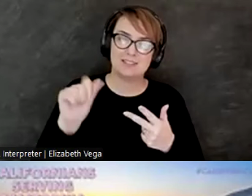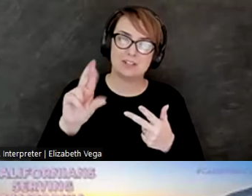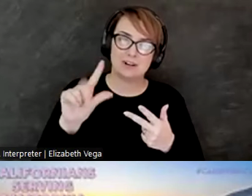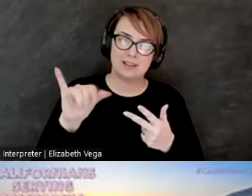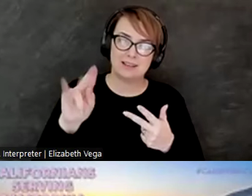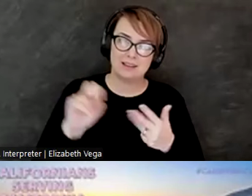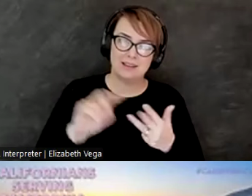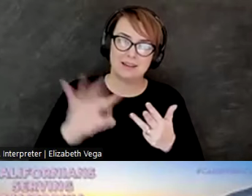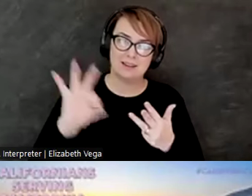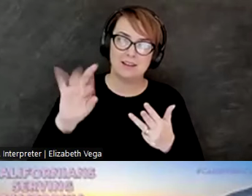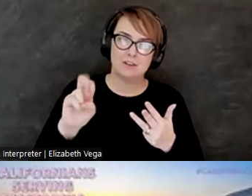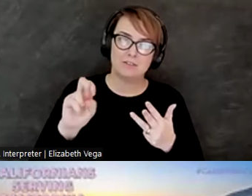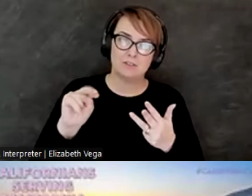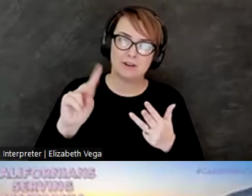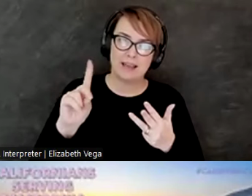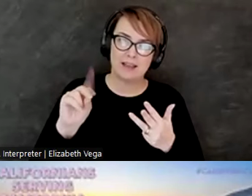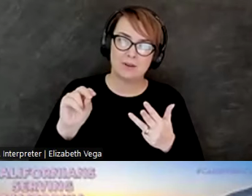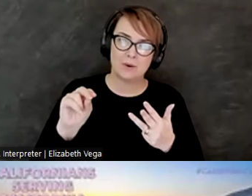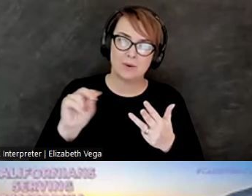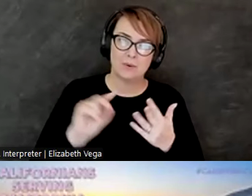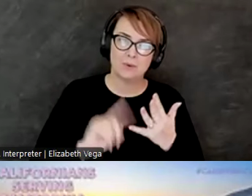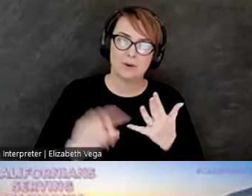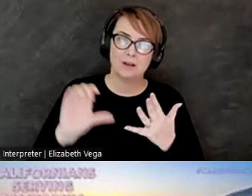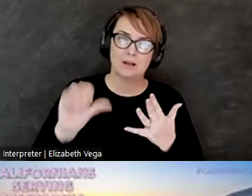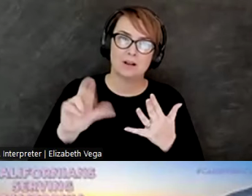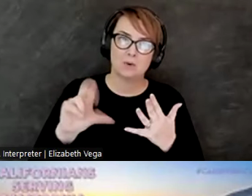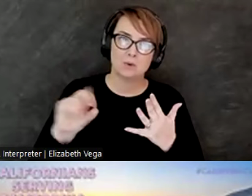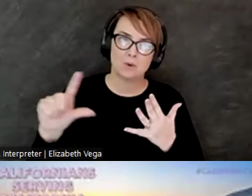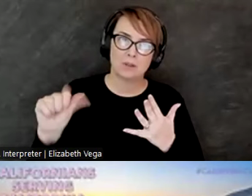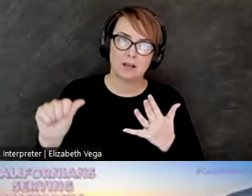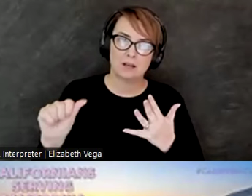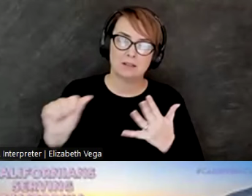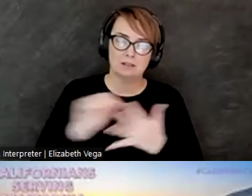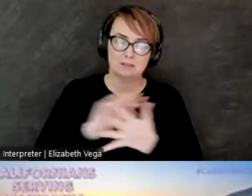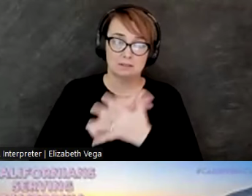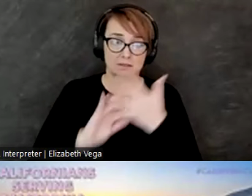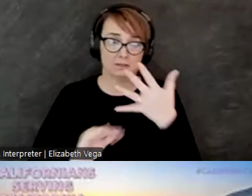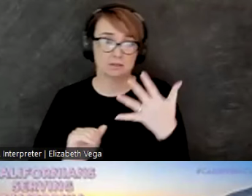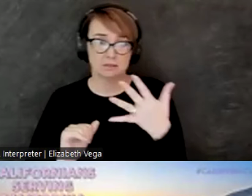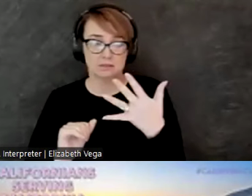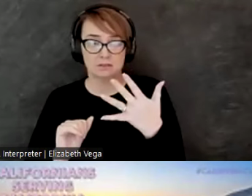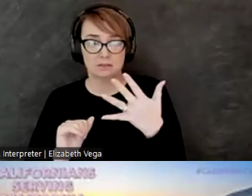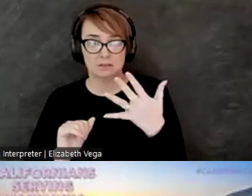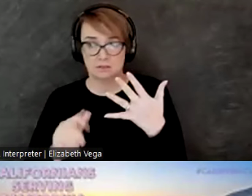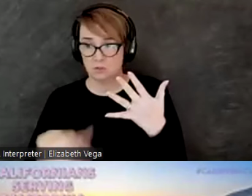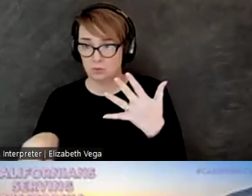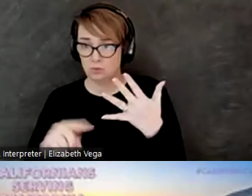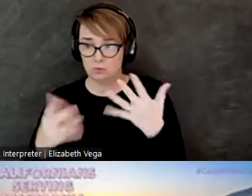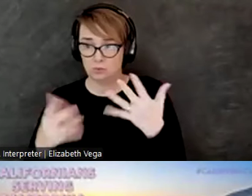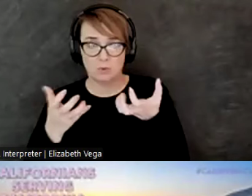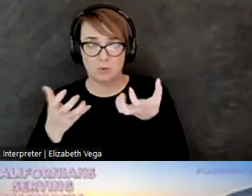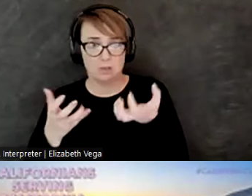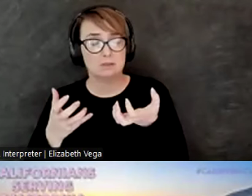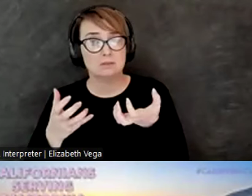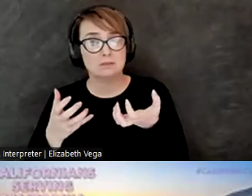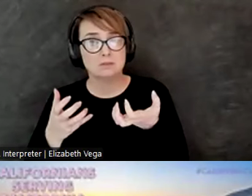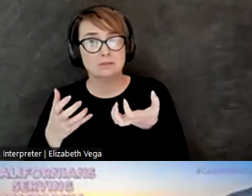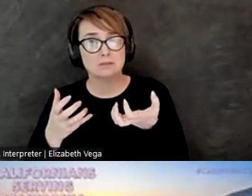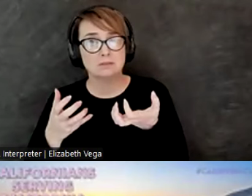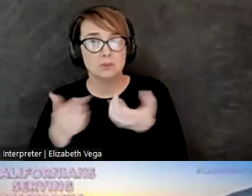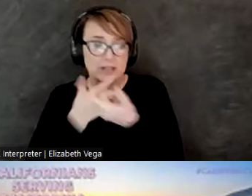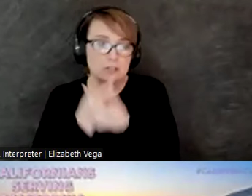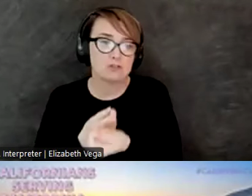Oh, forgive me, I don't have everyone's last names right in front of me, but Carola, as people who have expressed interest in being on